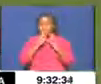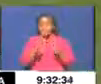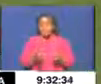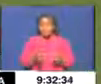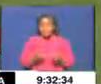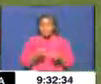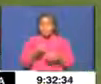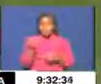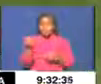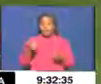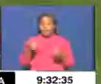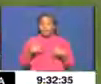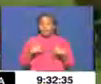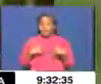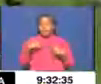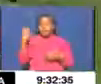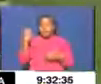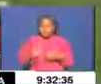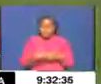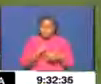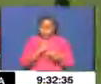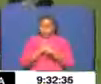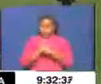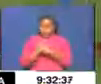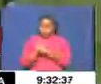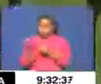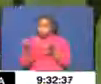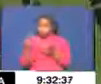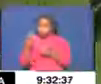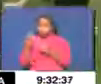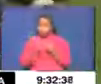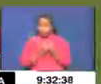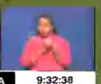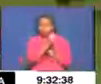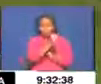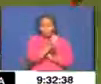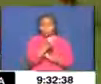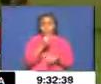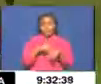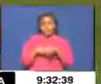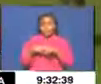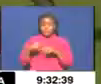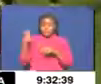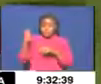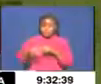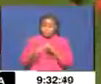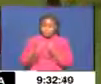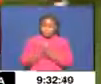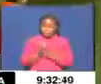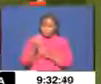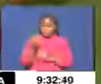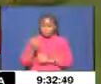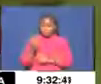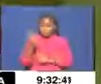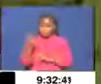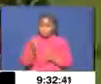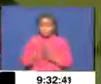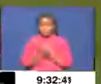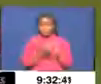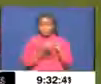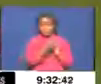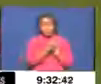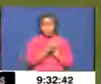beaten 22-15 by Nondescript, while Homeboys defeated Kenya Harlequins 23-12. Menengai Oilers